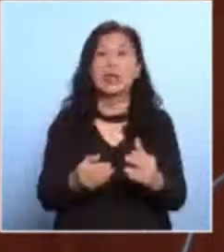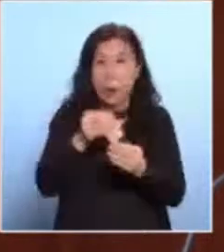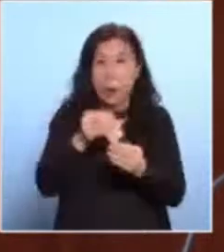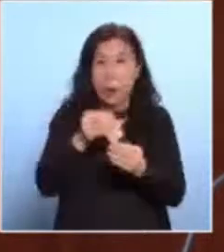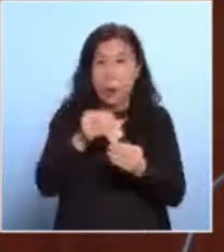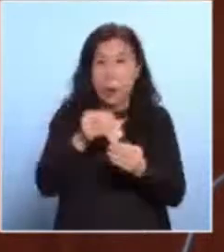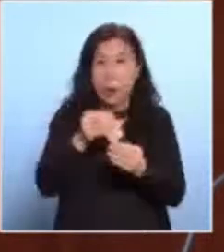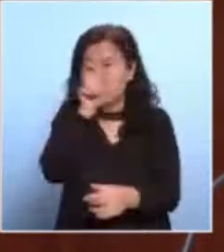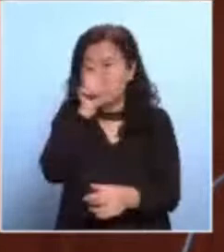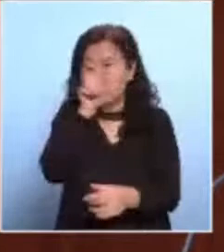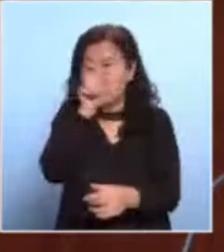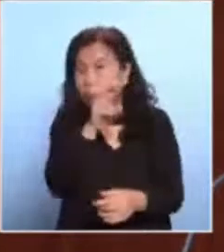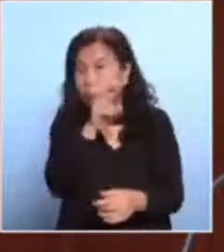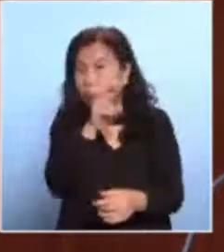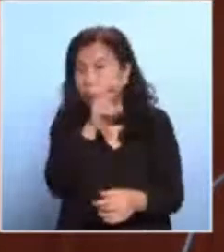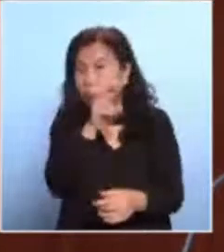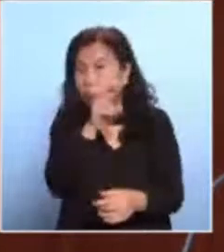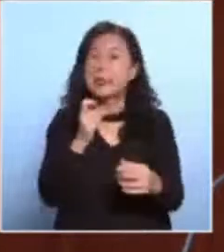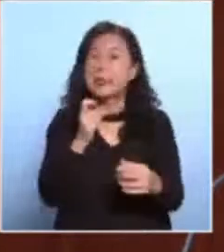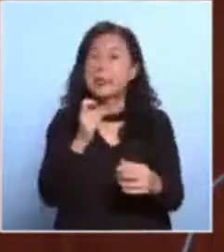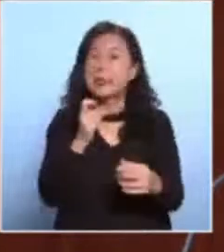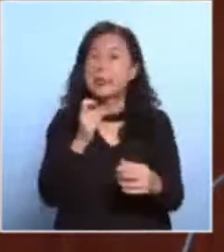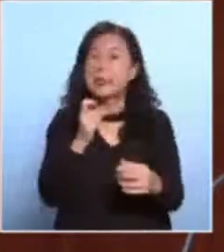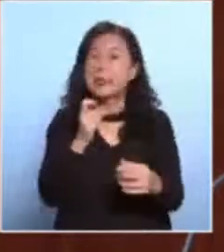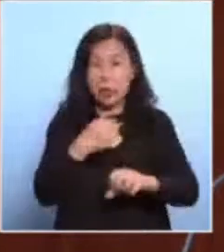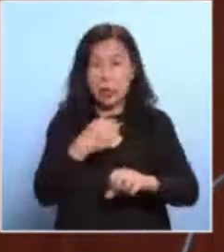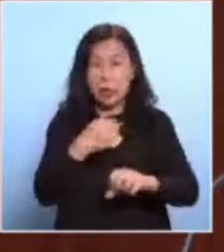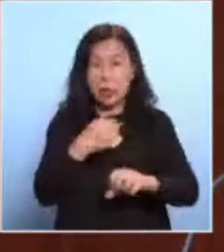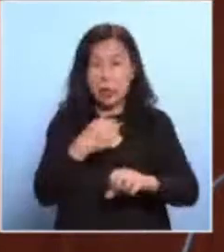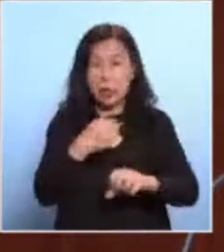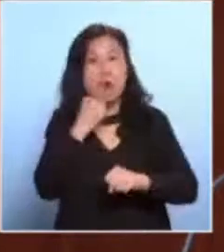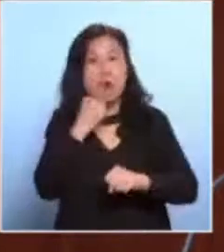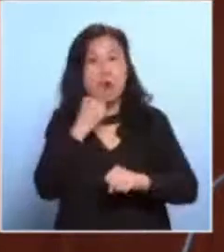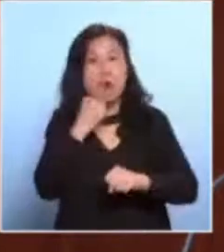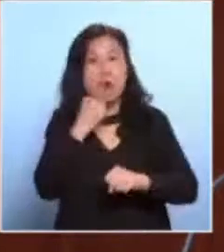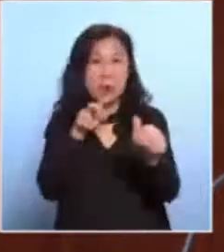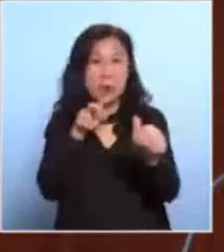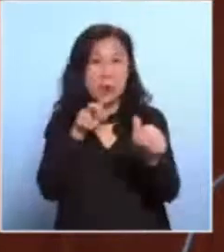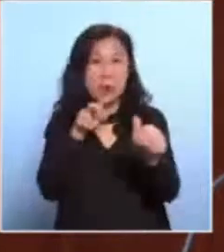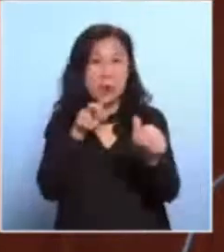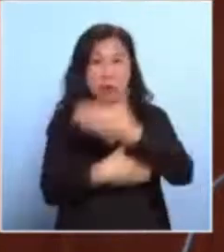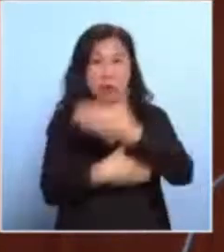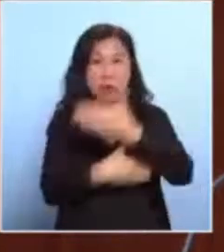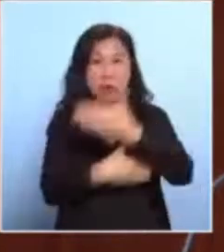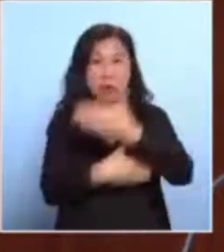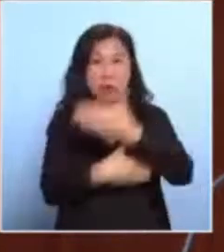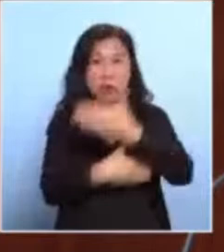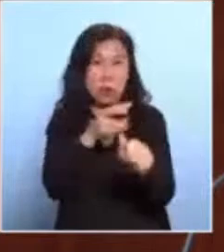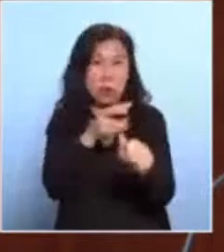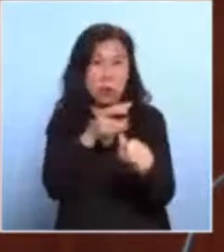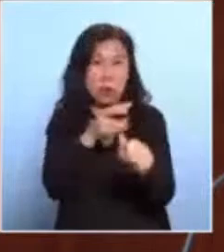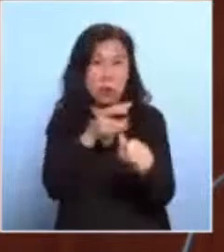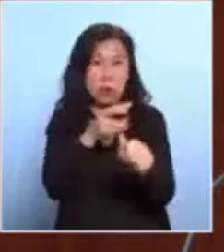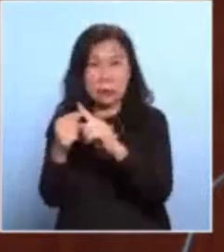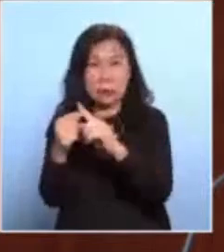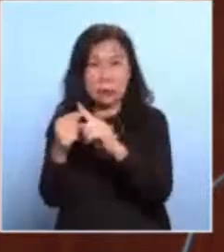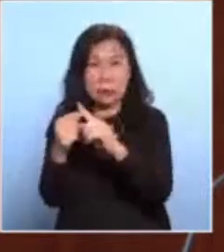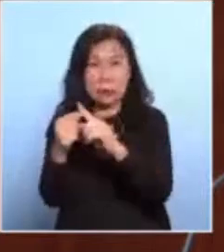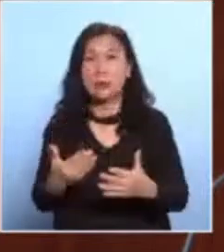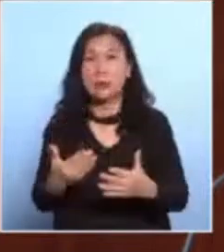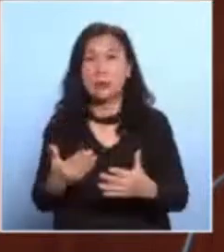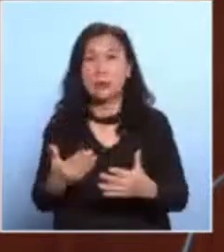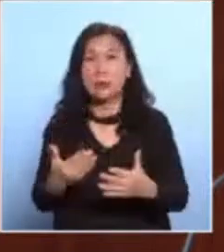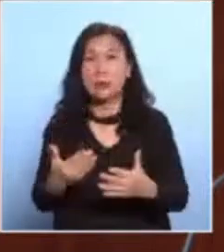through visits or contacts, identify carers of elderly persons and carers of persons with disabilities requiring support, and